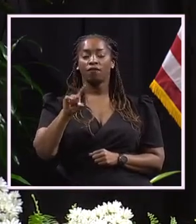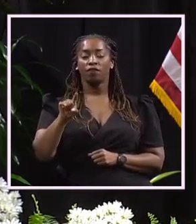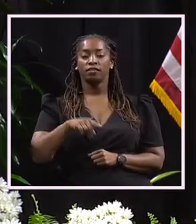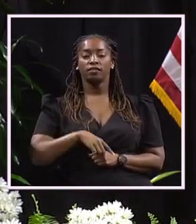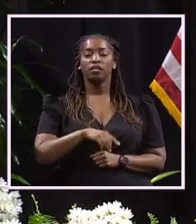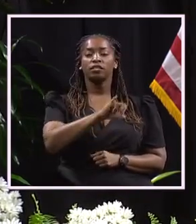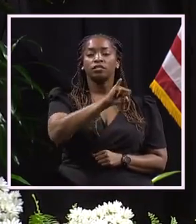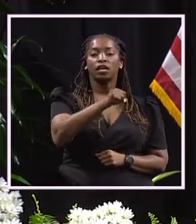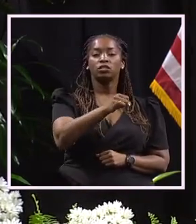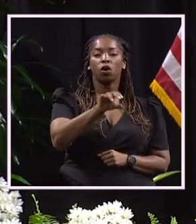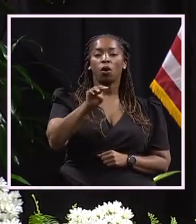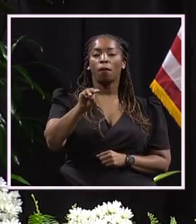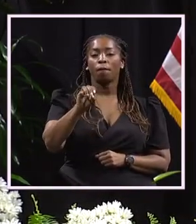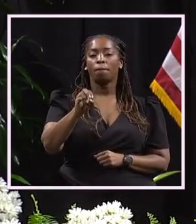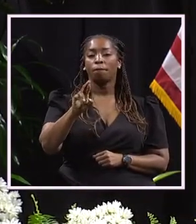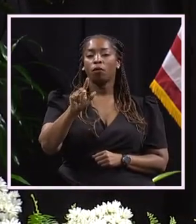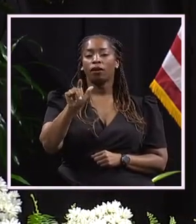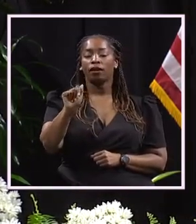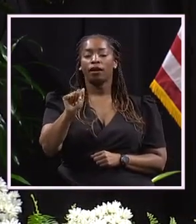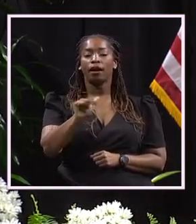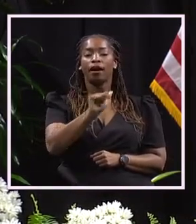Sara R. Ortiz.